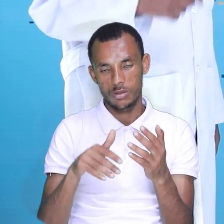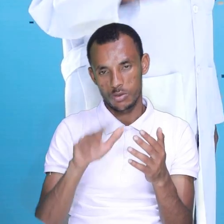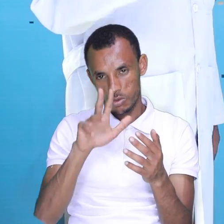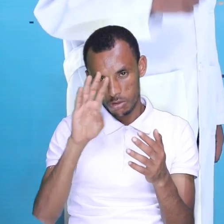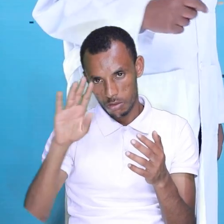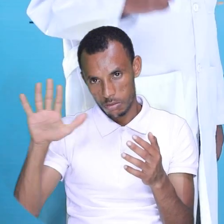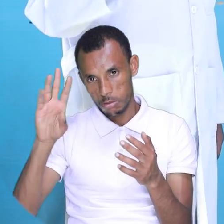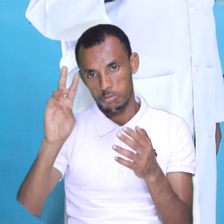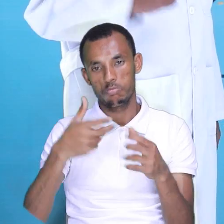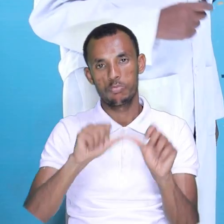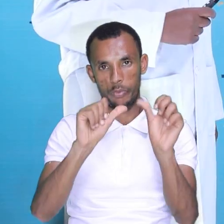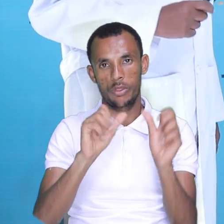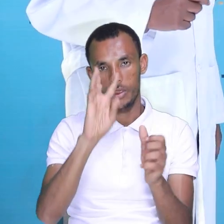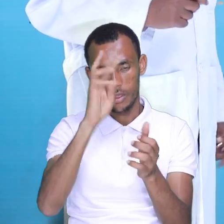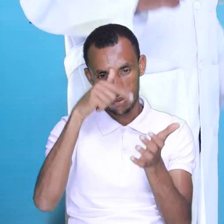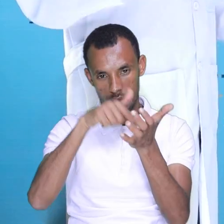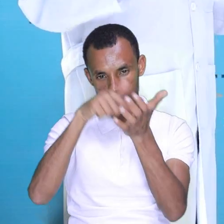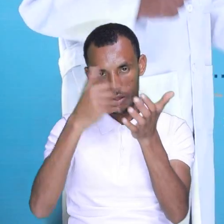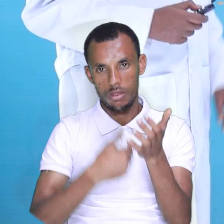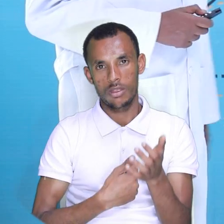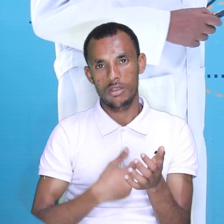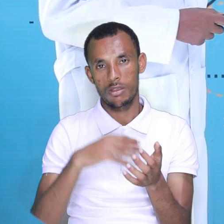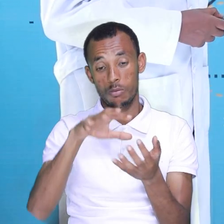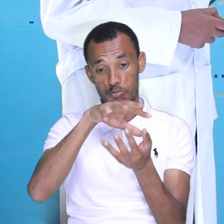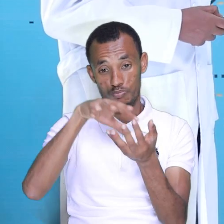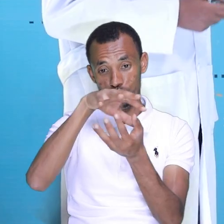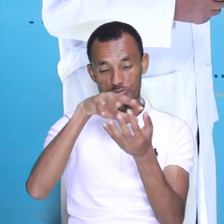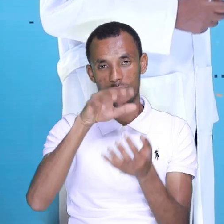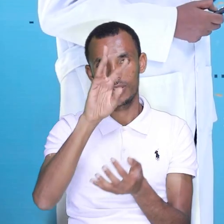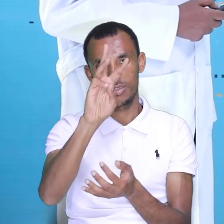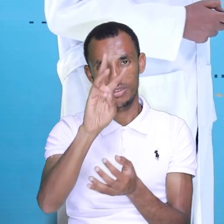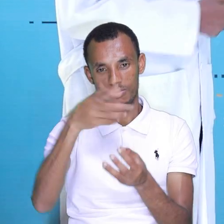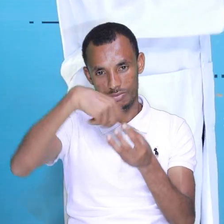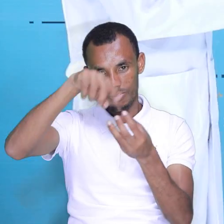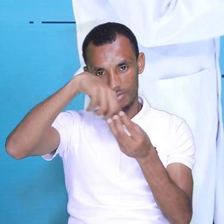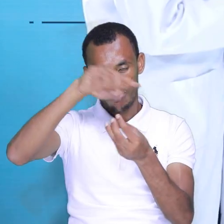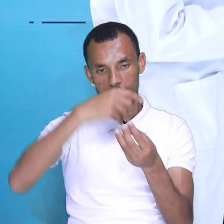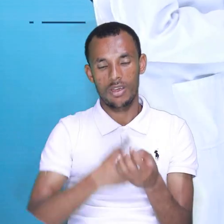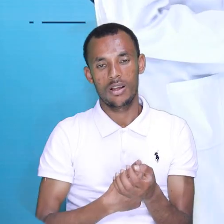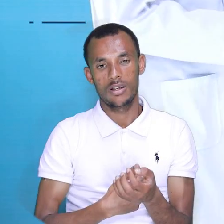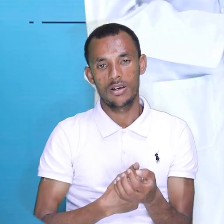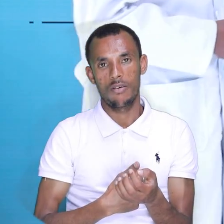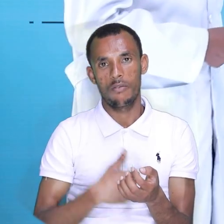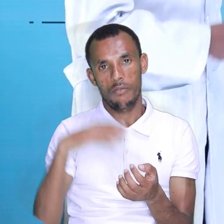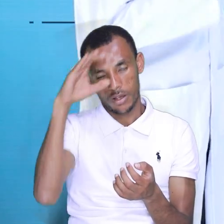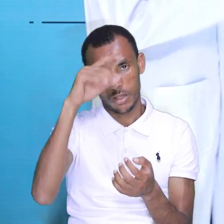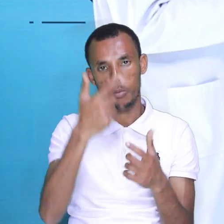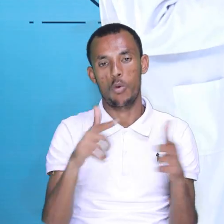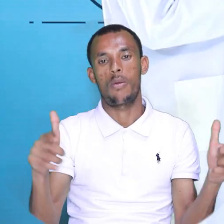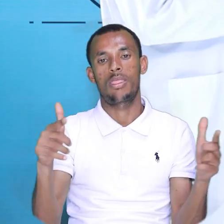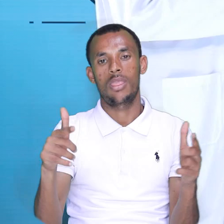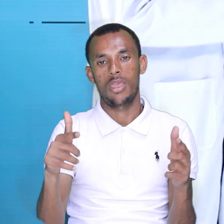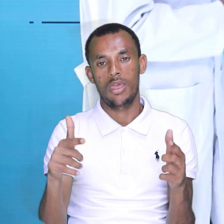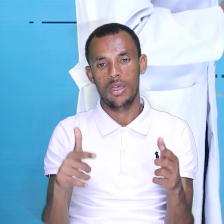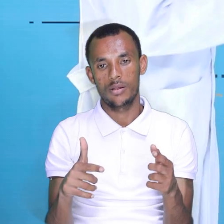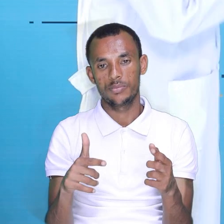The last face 6, it has 6 dots over it, on it. Find the probability that it is even